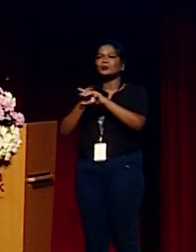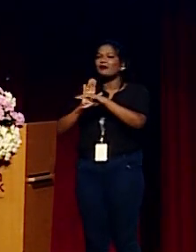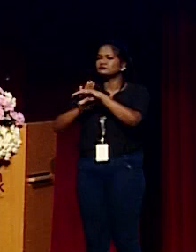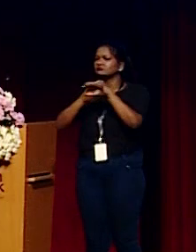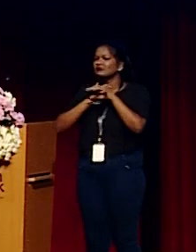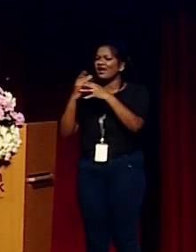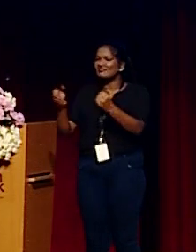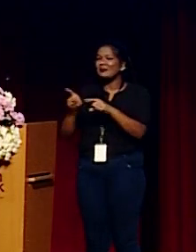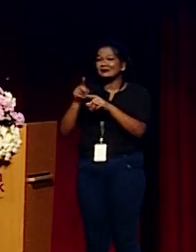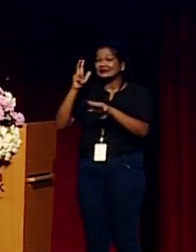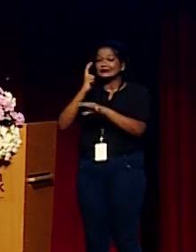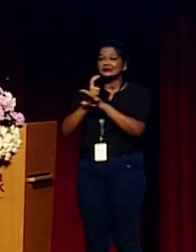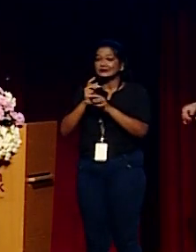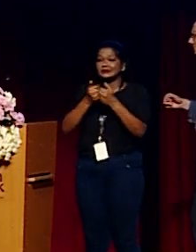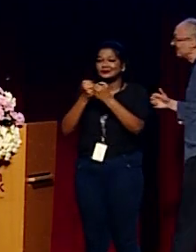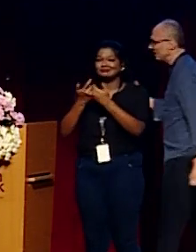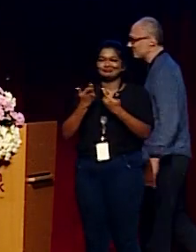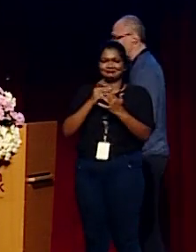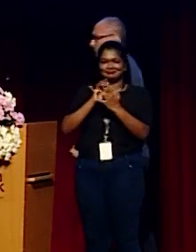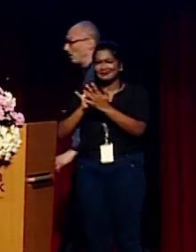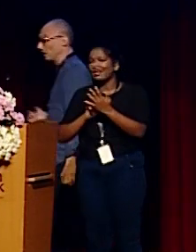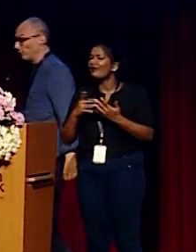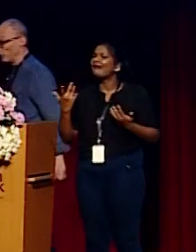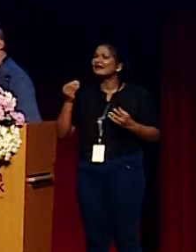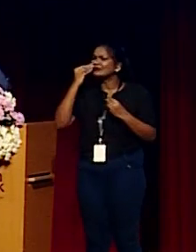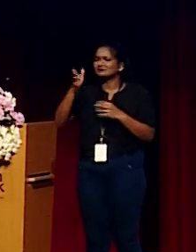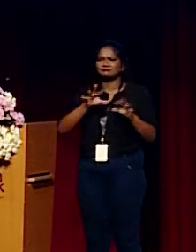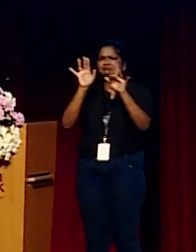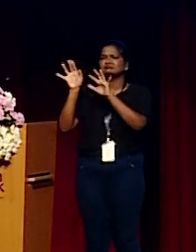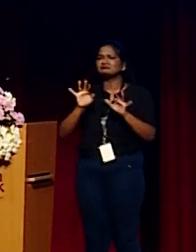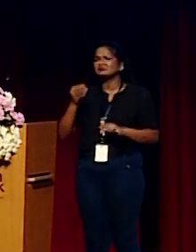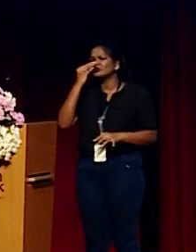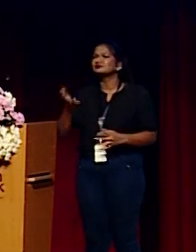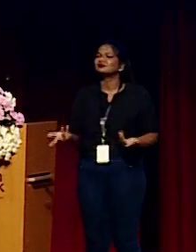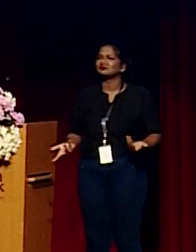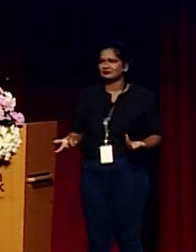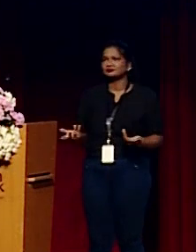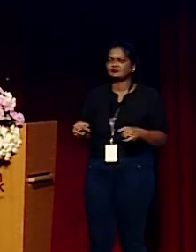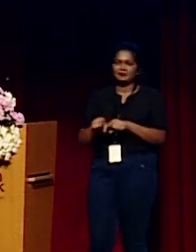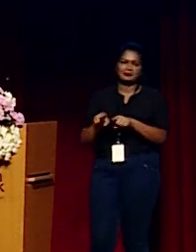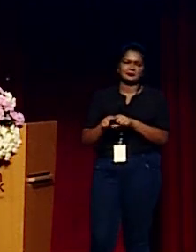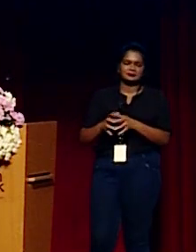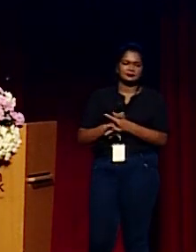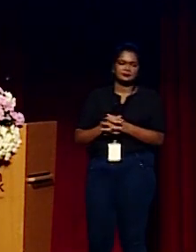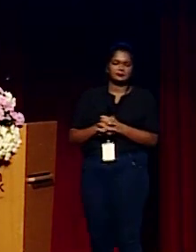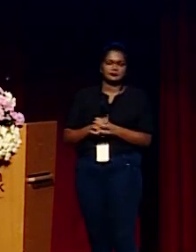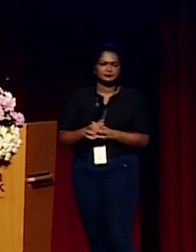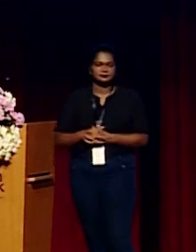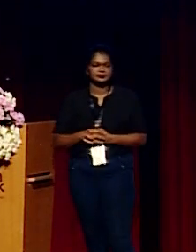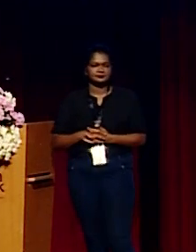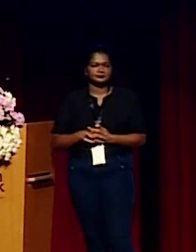can see the system, and it's even harder for students that cannot.